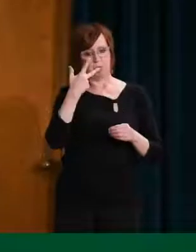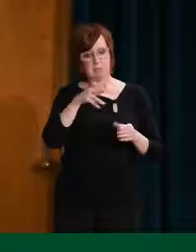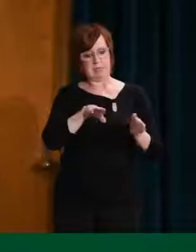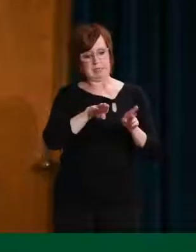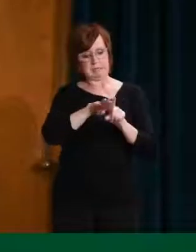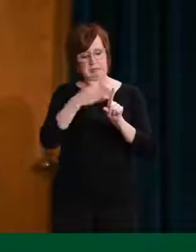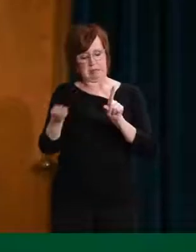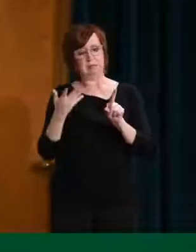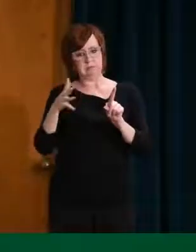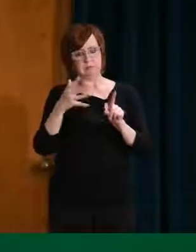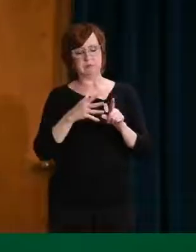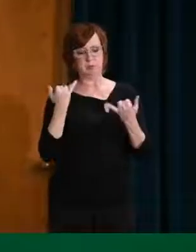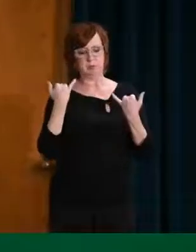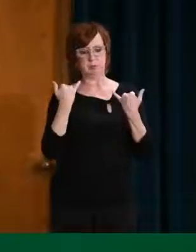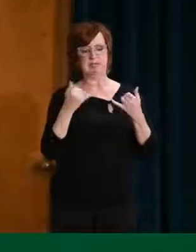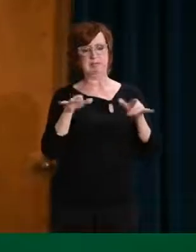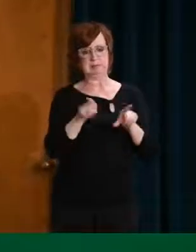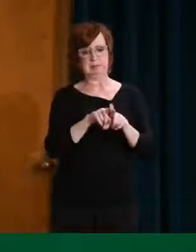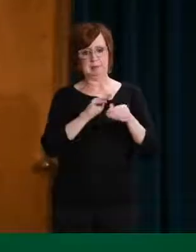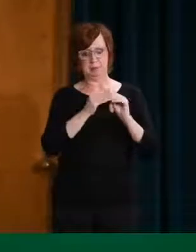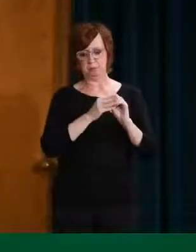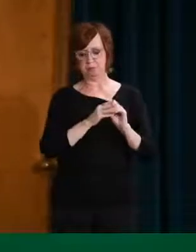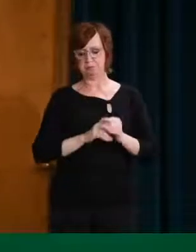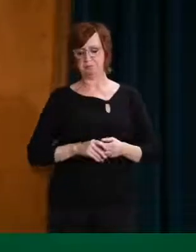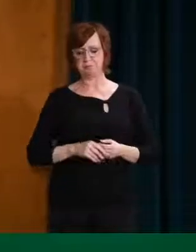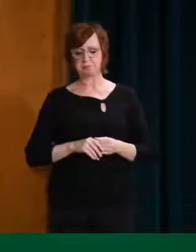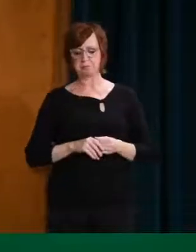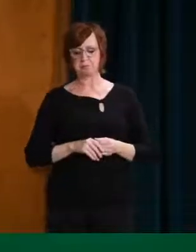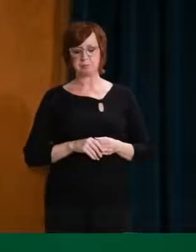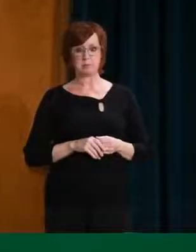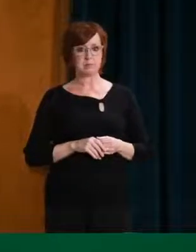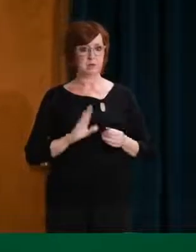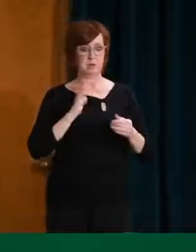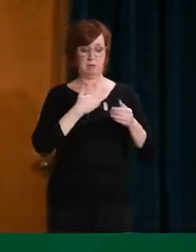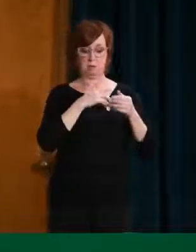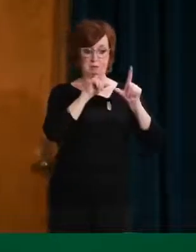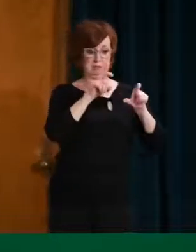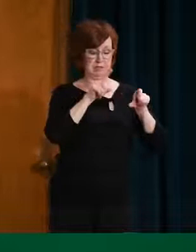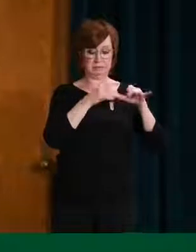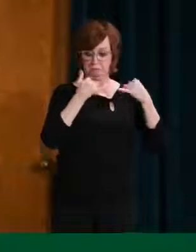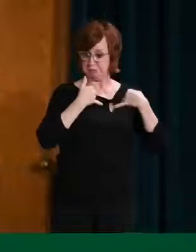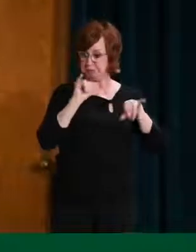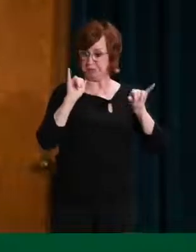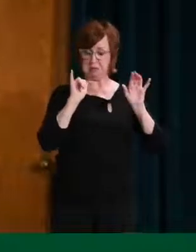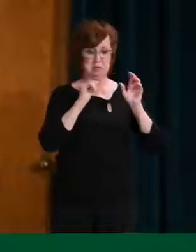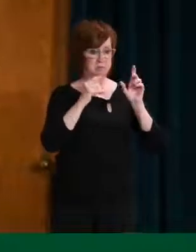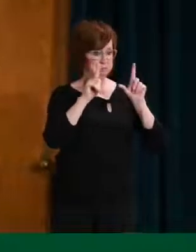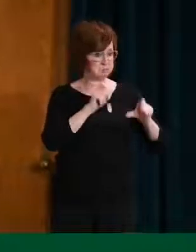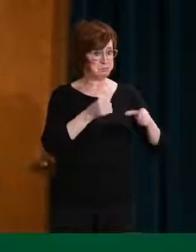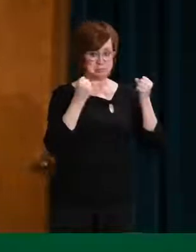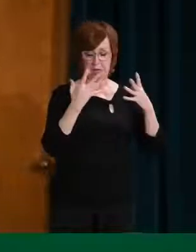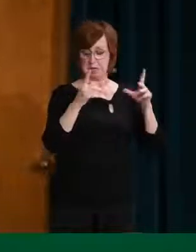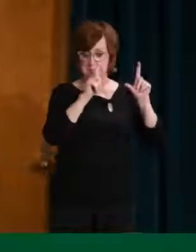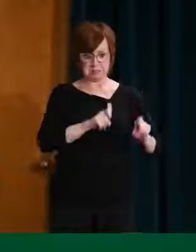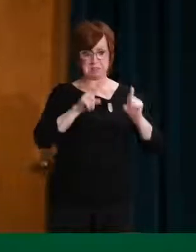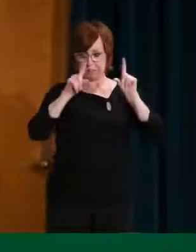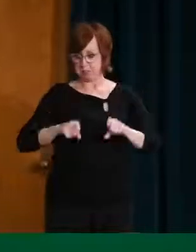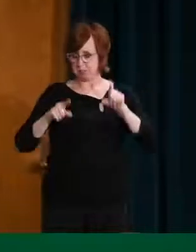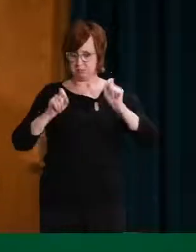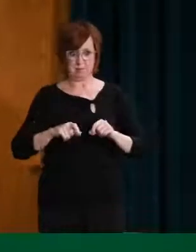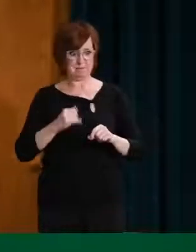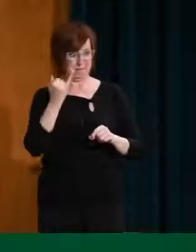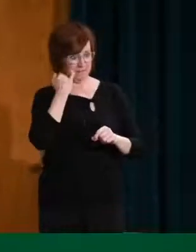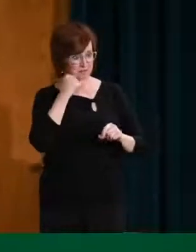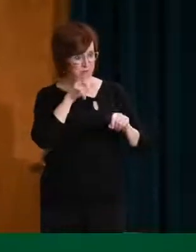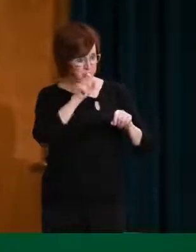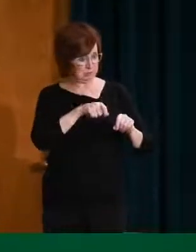Our testing rate numbers continue to remain high, and they're meeting the needs of anyone who needs to be